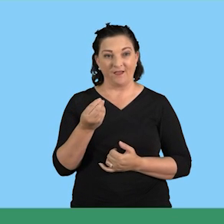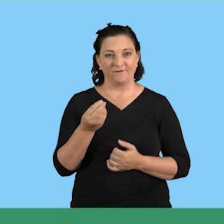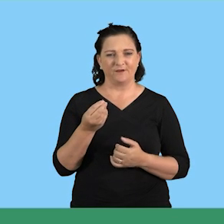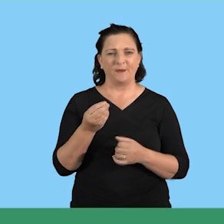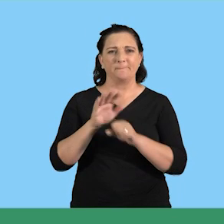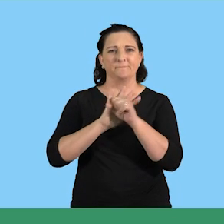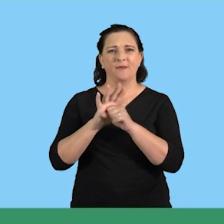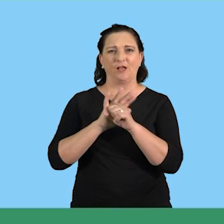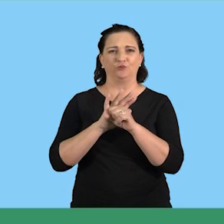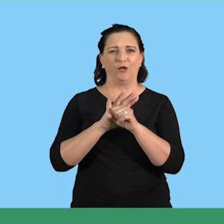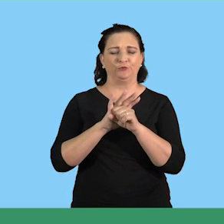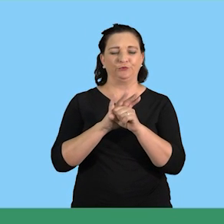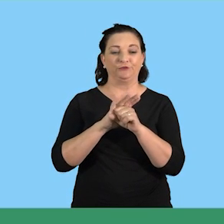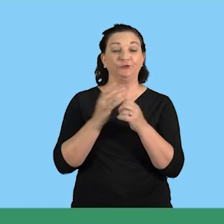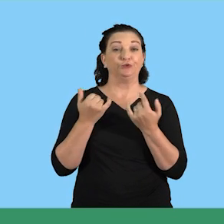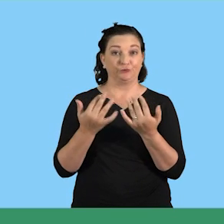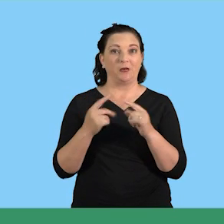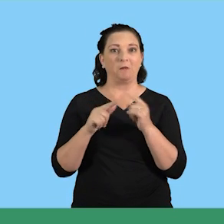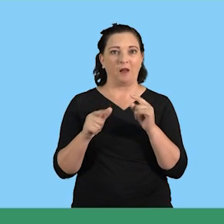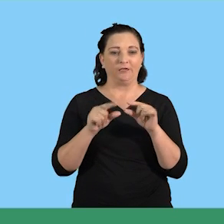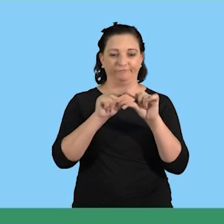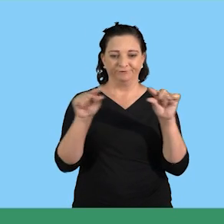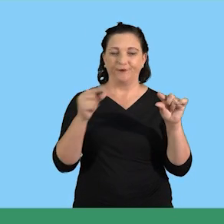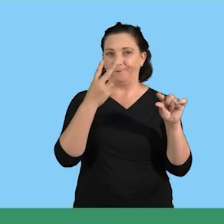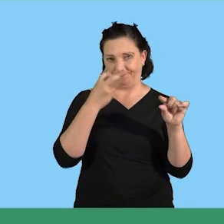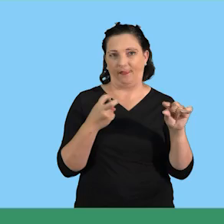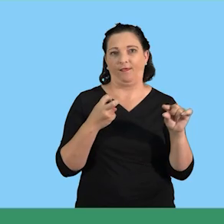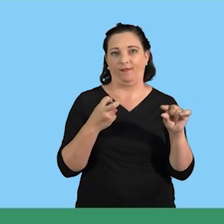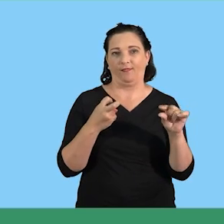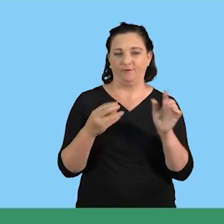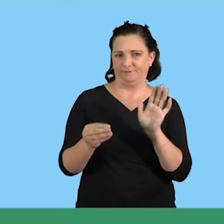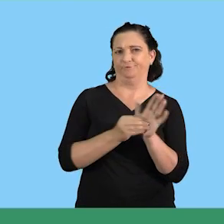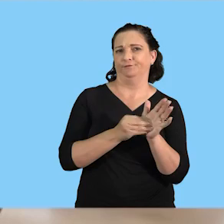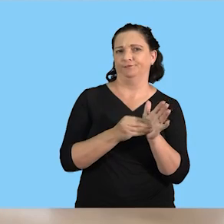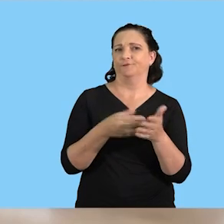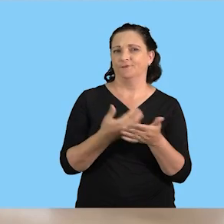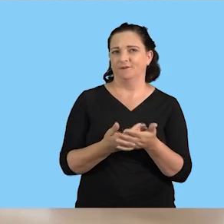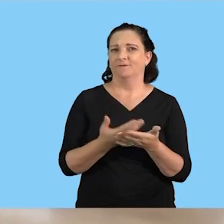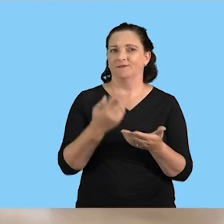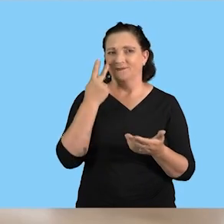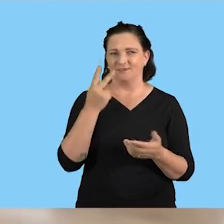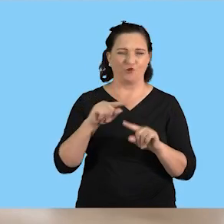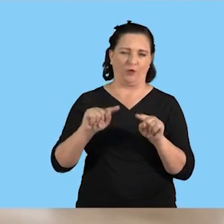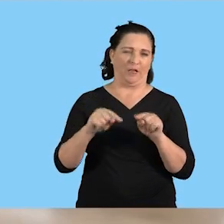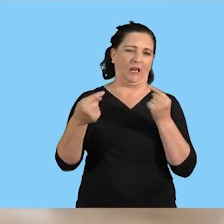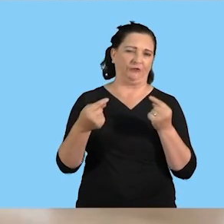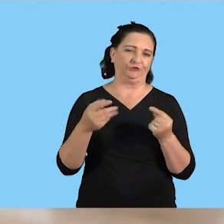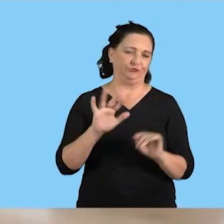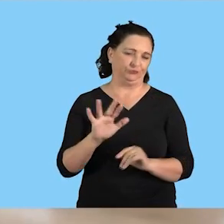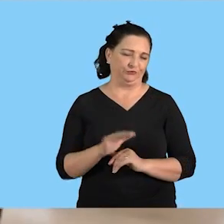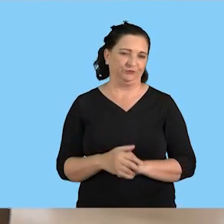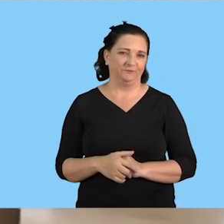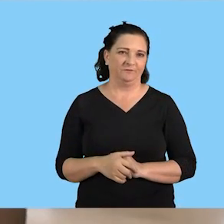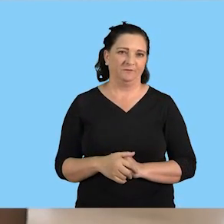green background, but yet the font is black. Do you understand? So use a suitable background so there is no